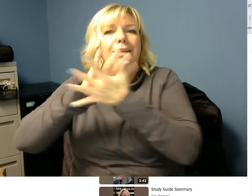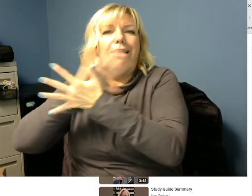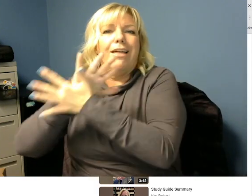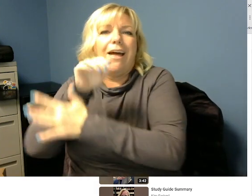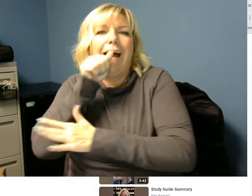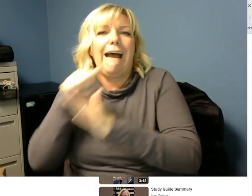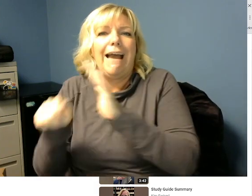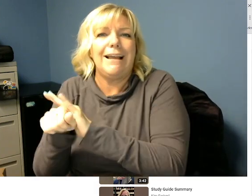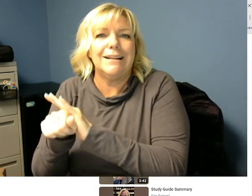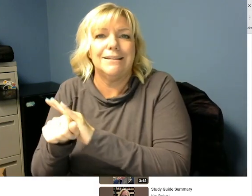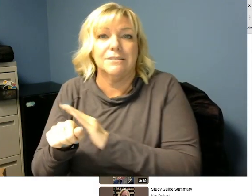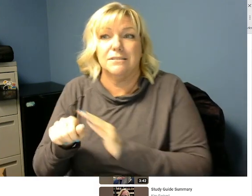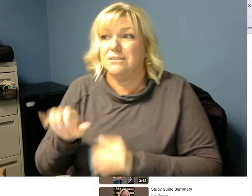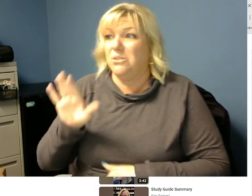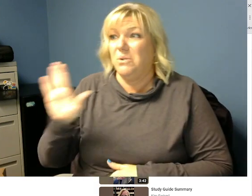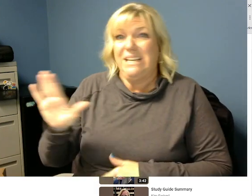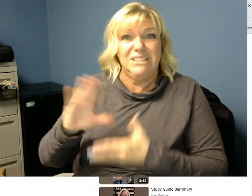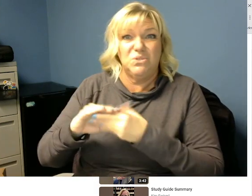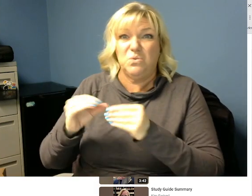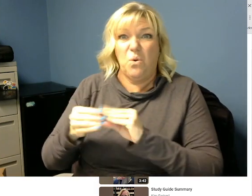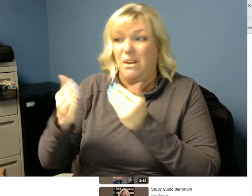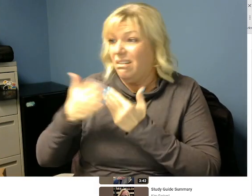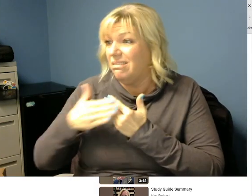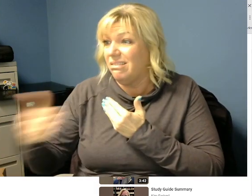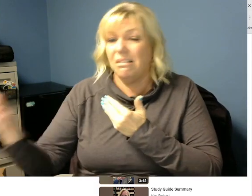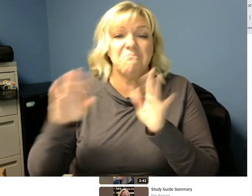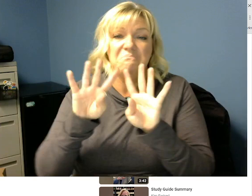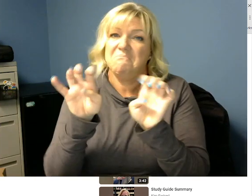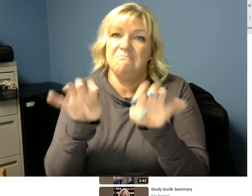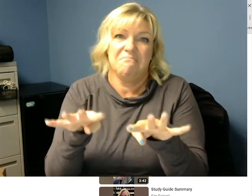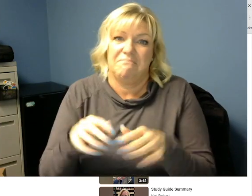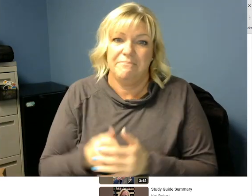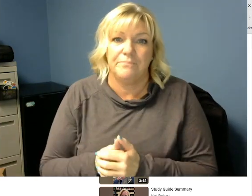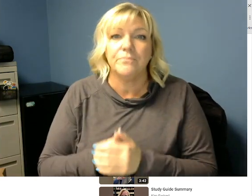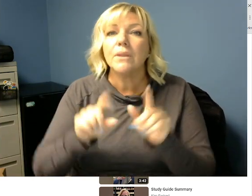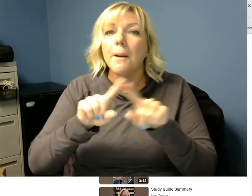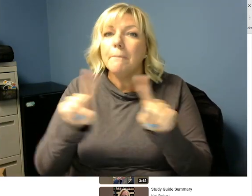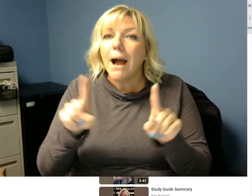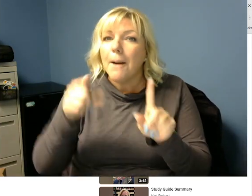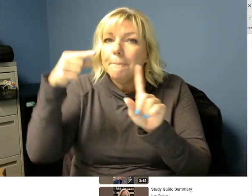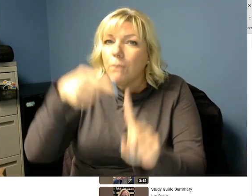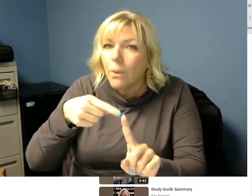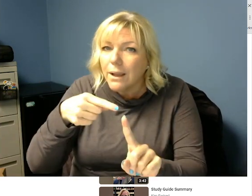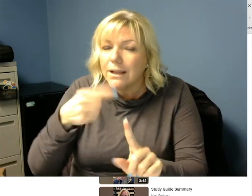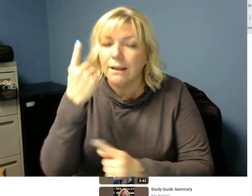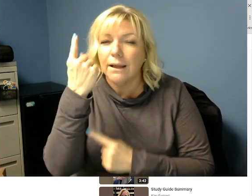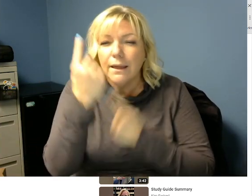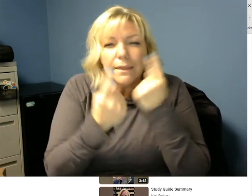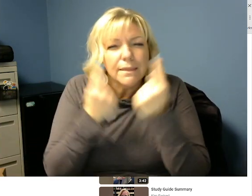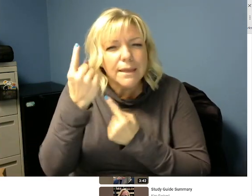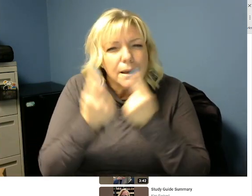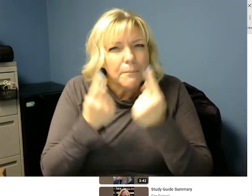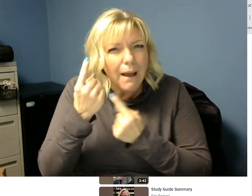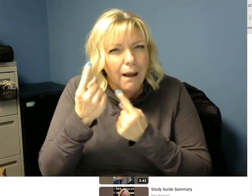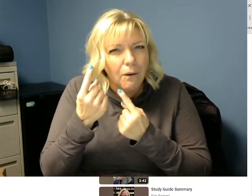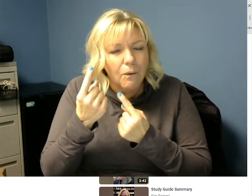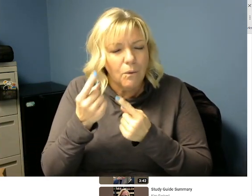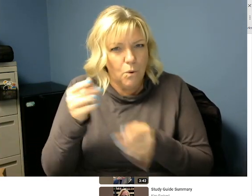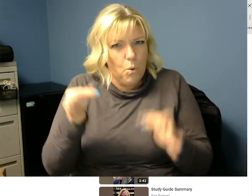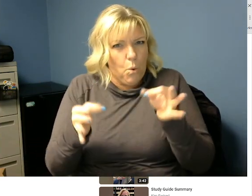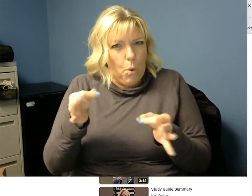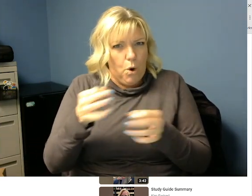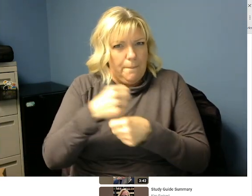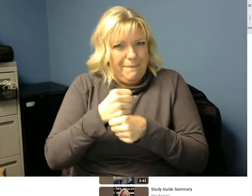So we don't know what happens to Hall after this case. But again, think about that decision. And